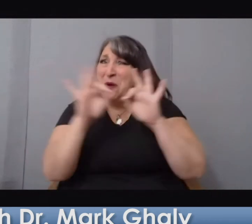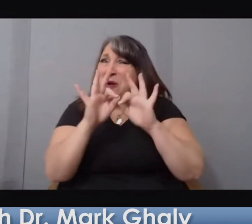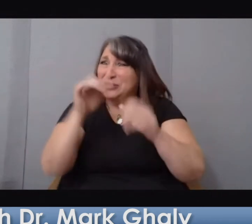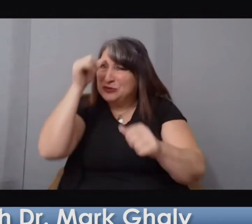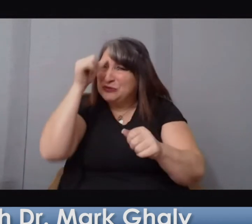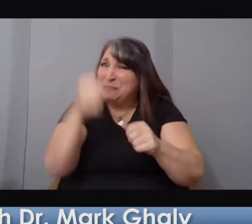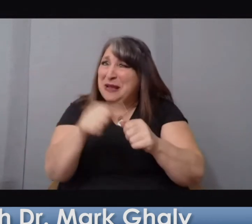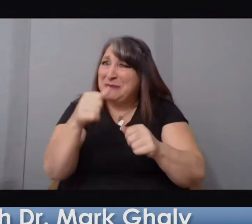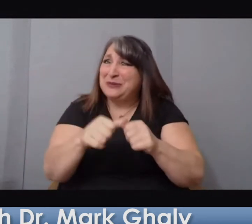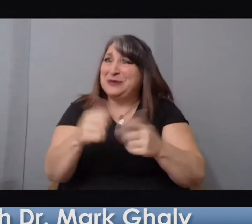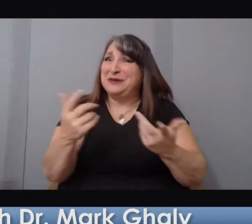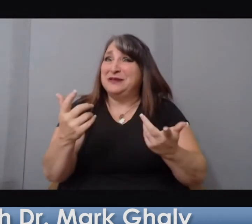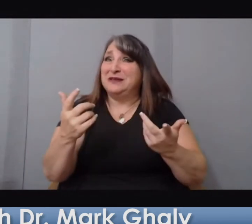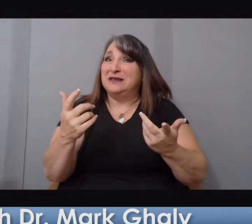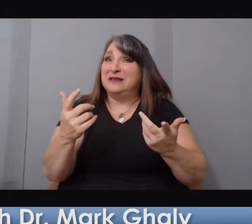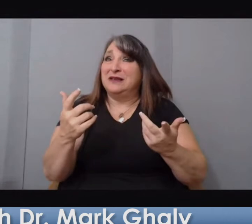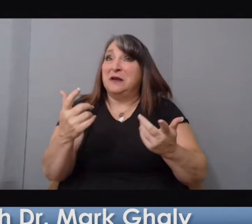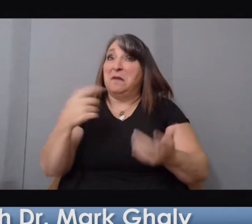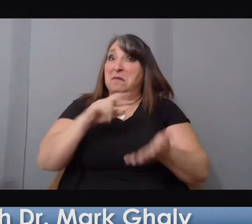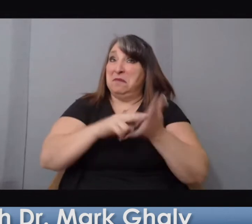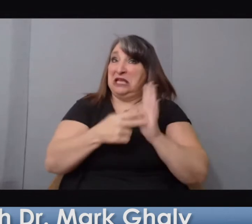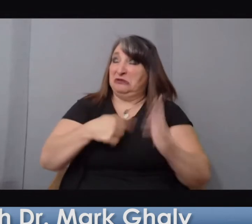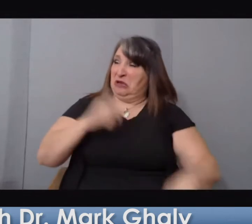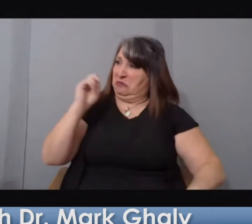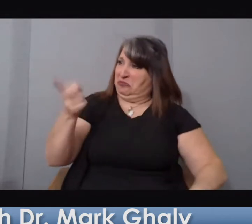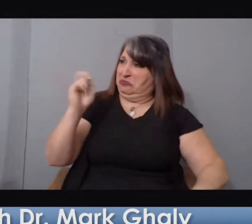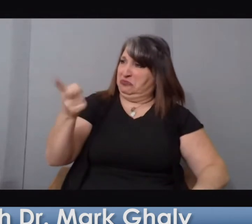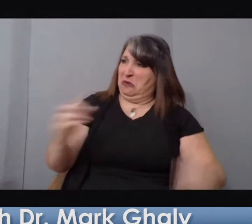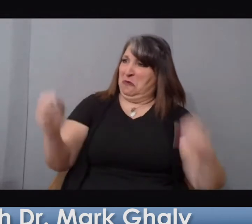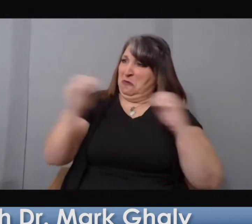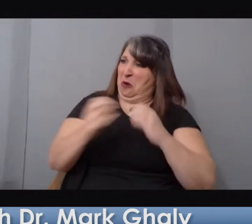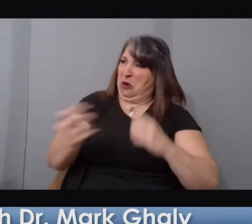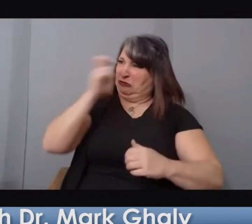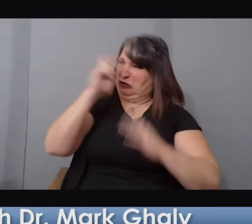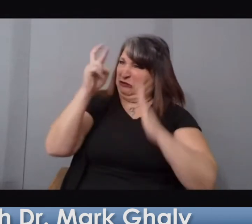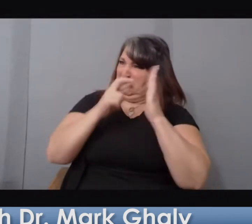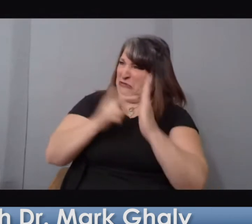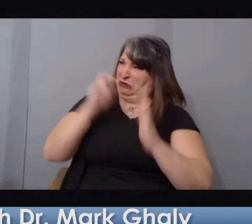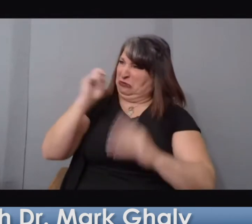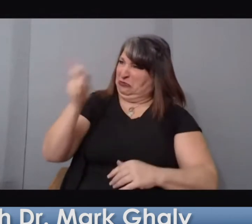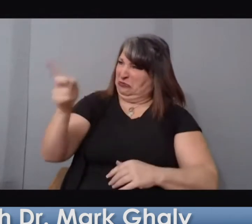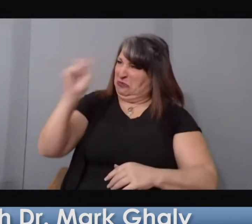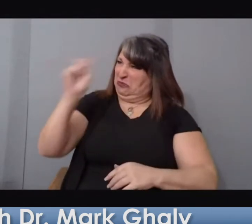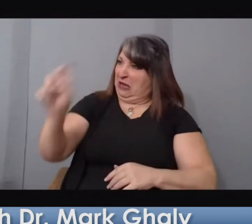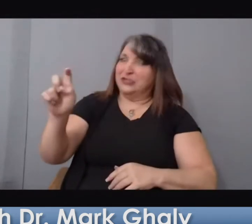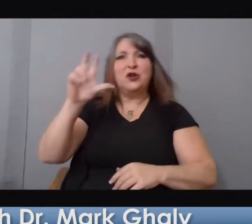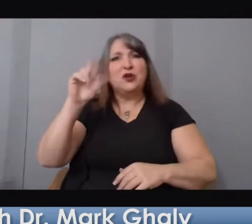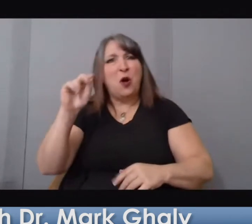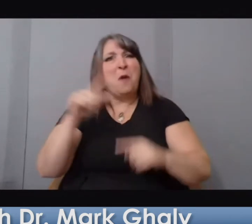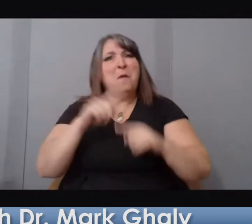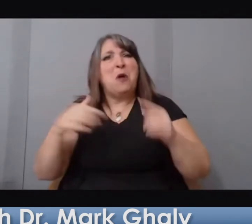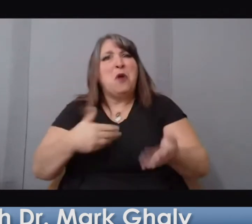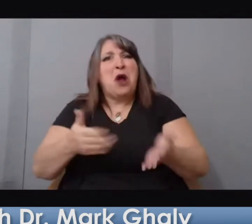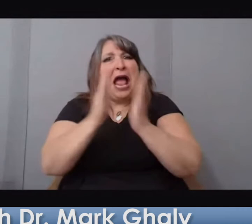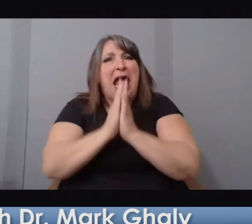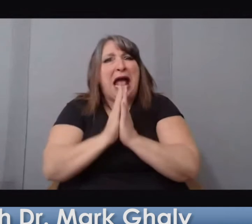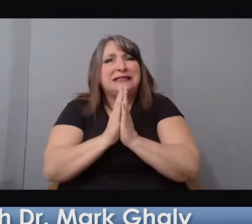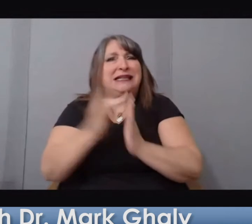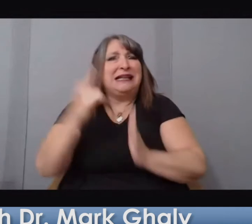that more restrictions won't come, but we are imploring and asking Californians to consider what more they can do,